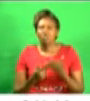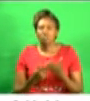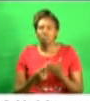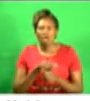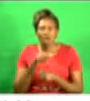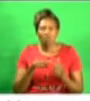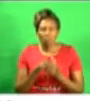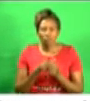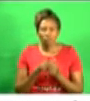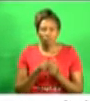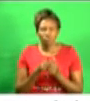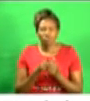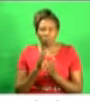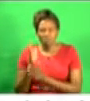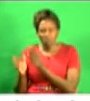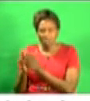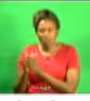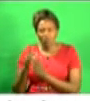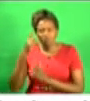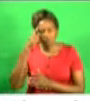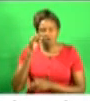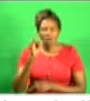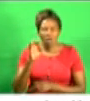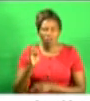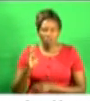about the state of preparedness with the IEBC